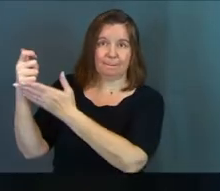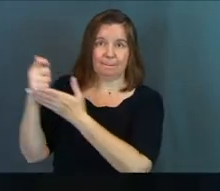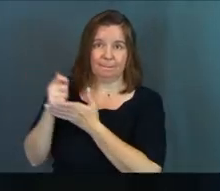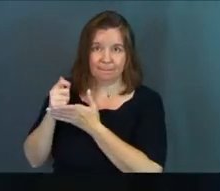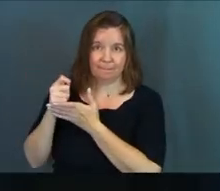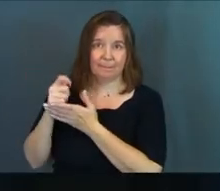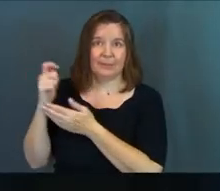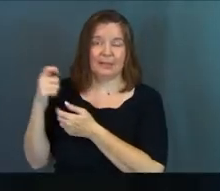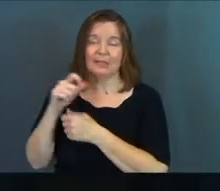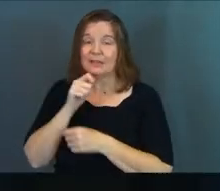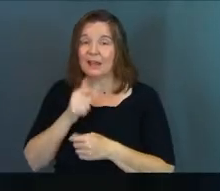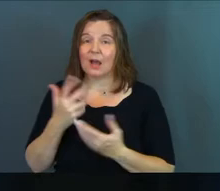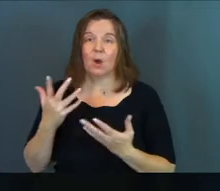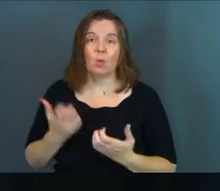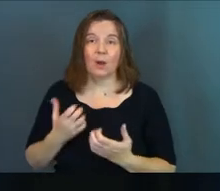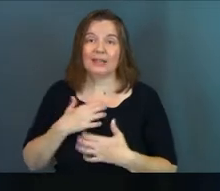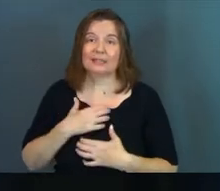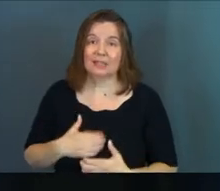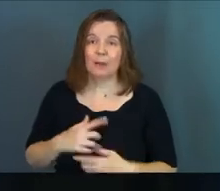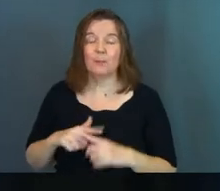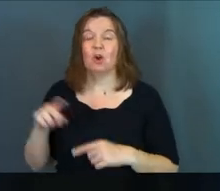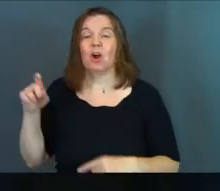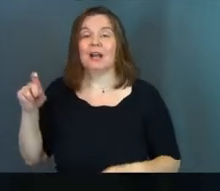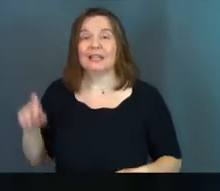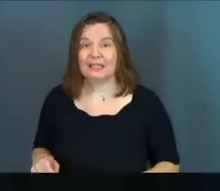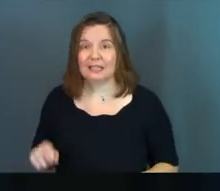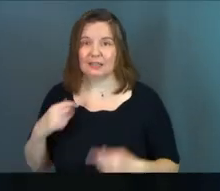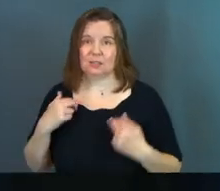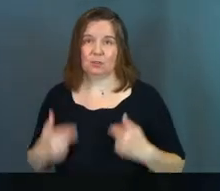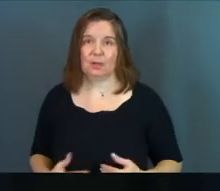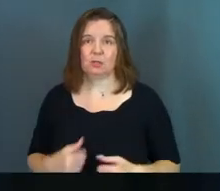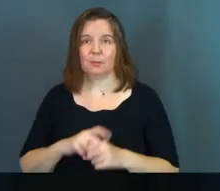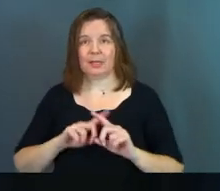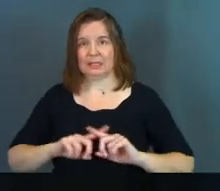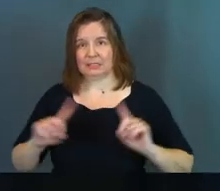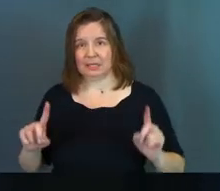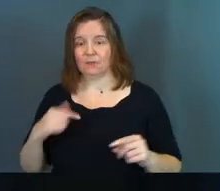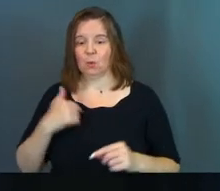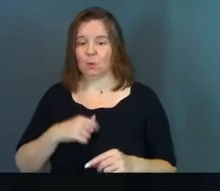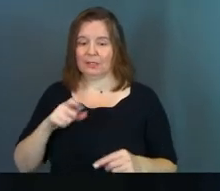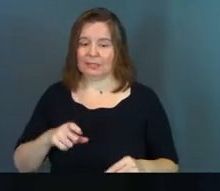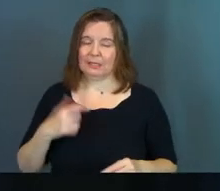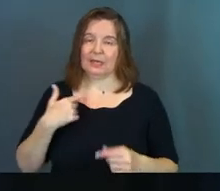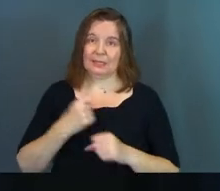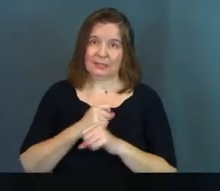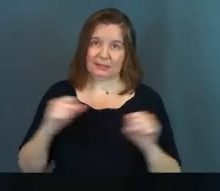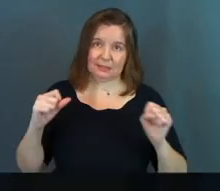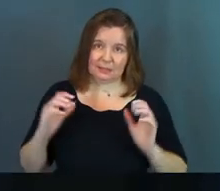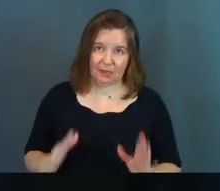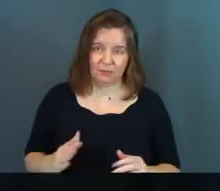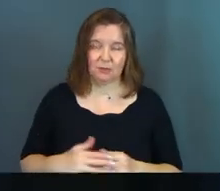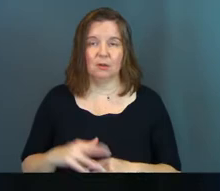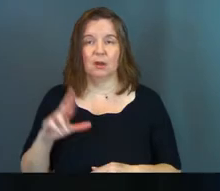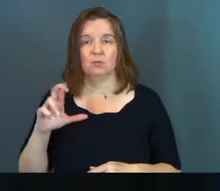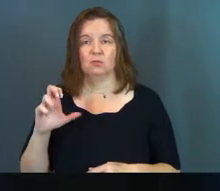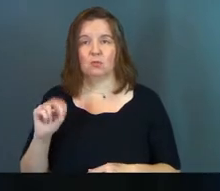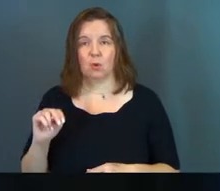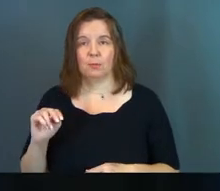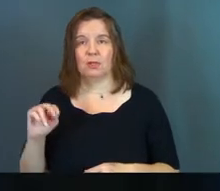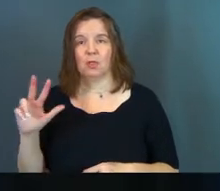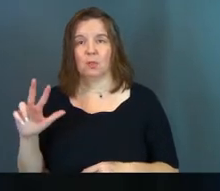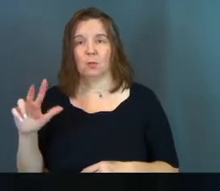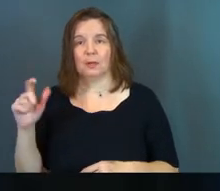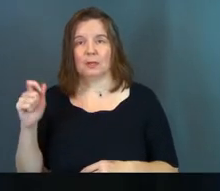our absolute need, not just a want, a desire, but our need as humanity to make a difference. We need a Savior. Romans 3:19